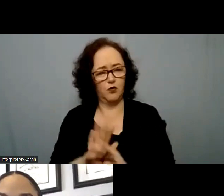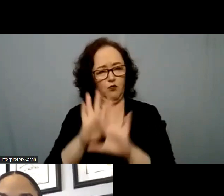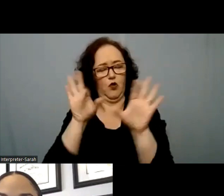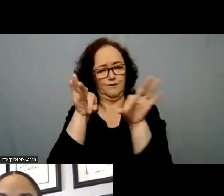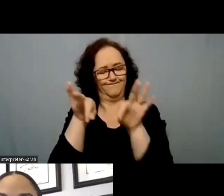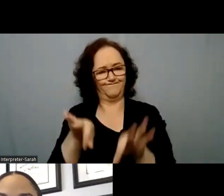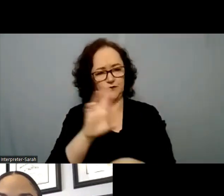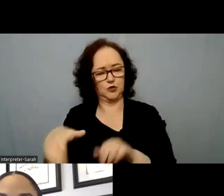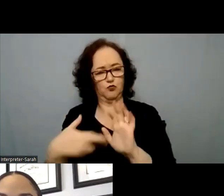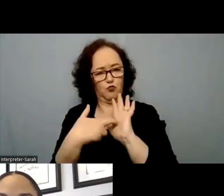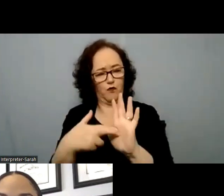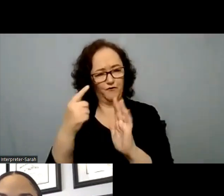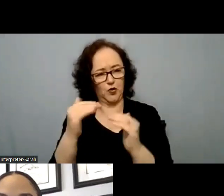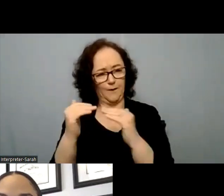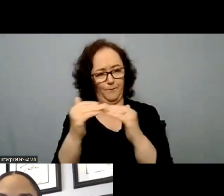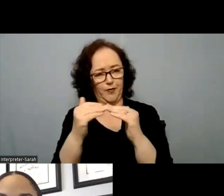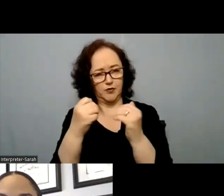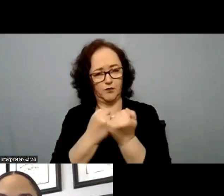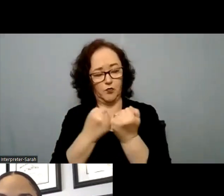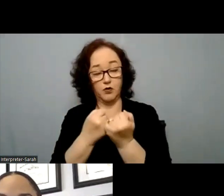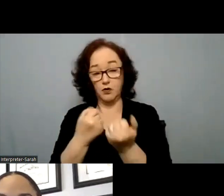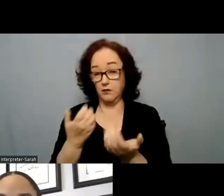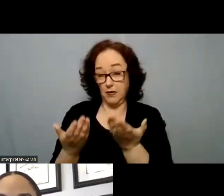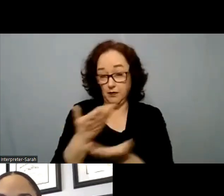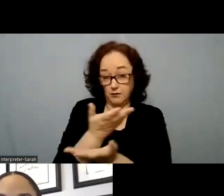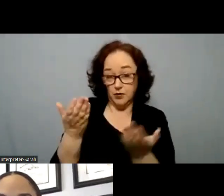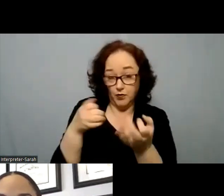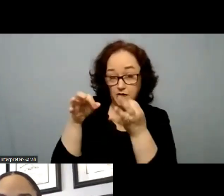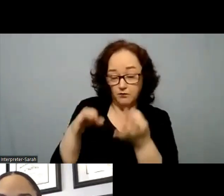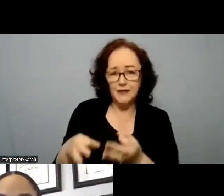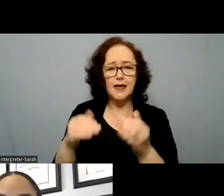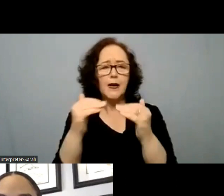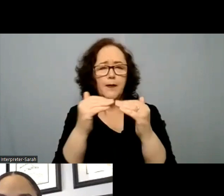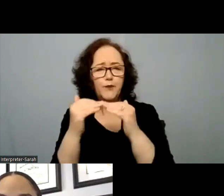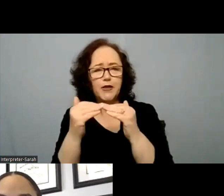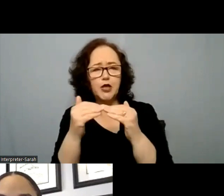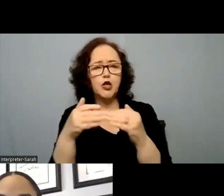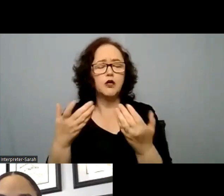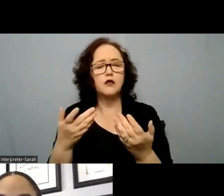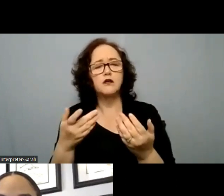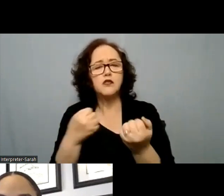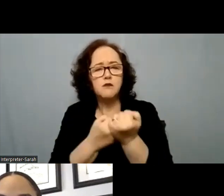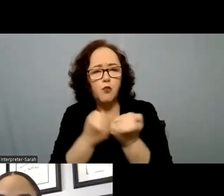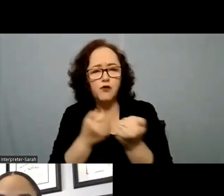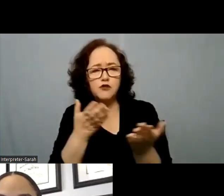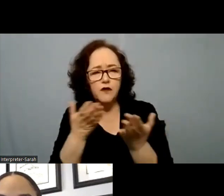So wondering if maybe the panel wants to discuss kind of how peer services are integrated in CCBHCs or crisis response.